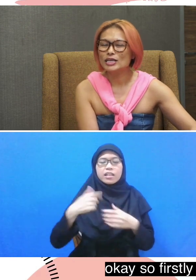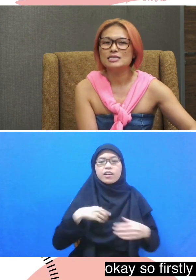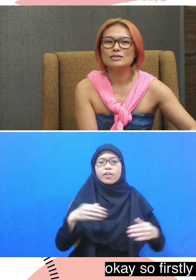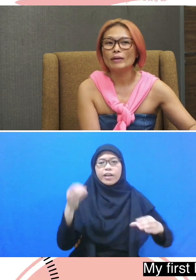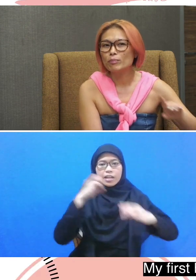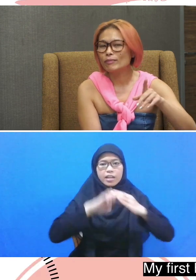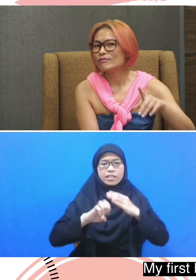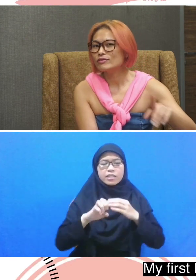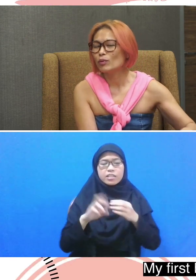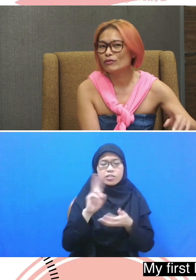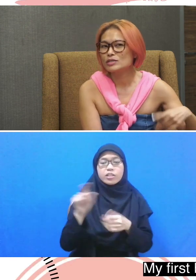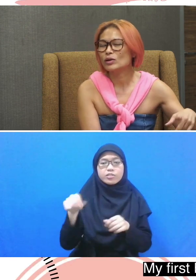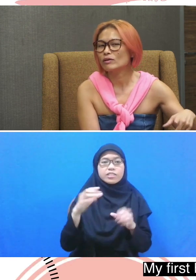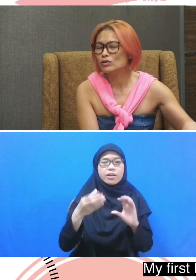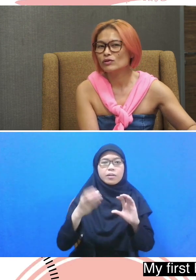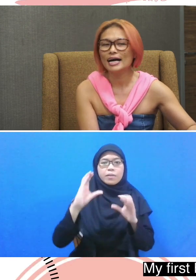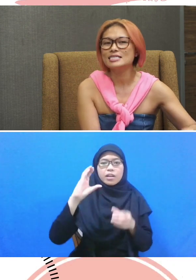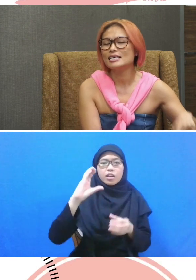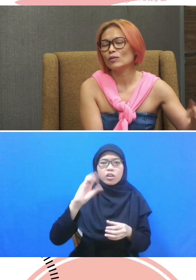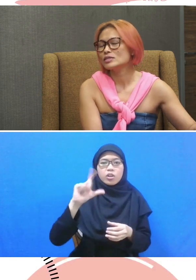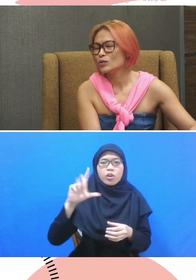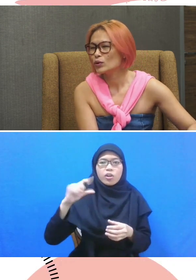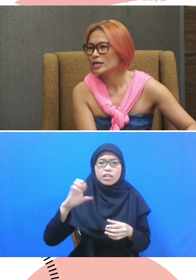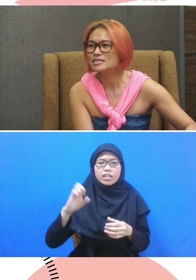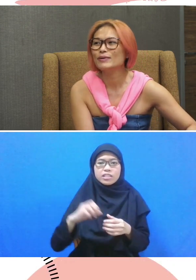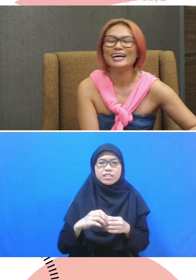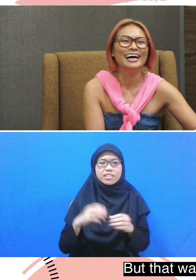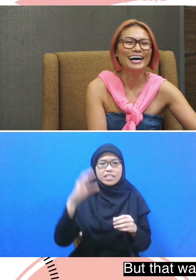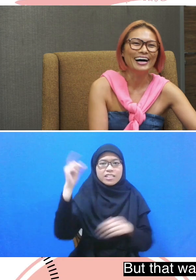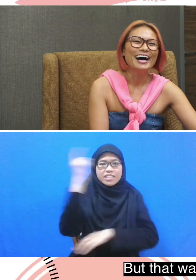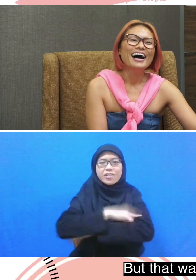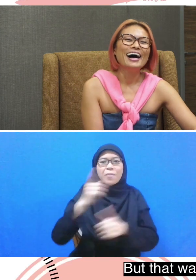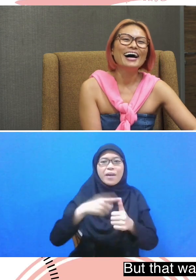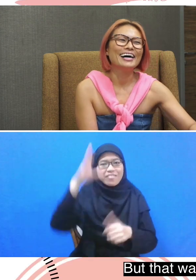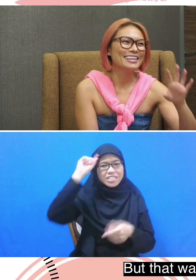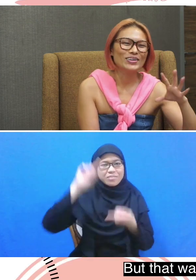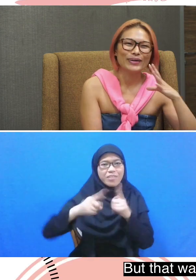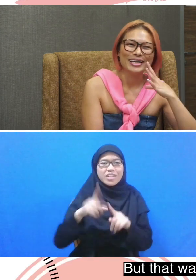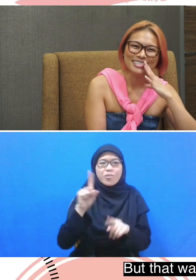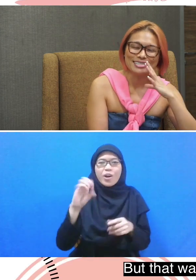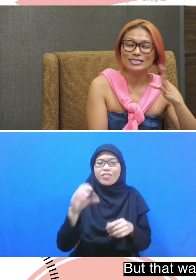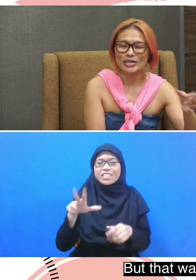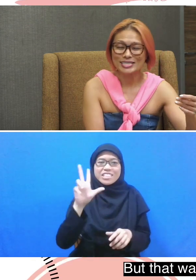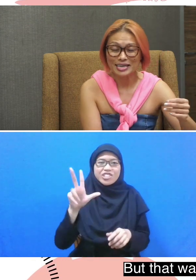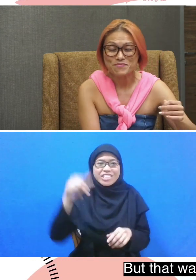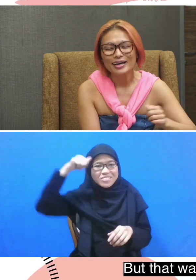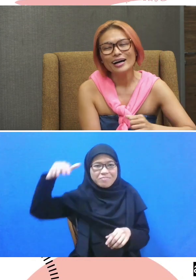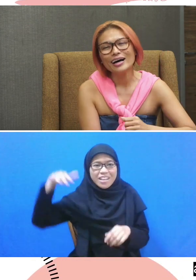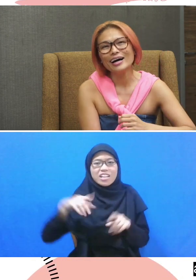college days. So my first boyfriend is one of those three guys, and I won't tell you who it is, but that was my days in